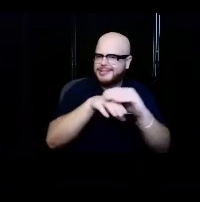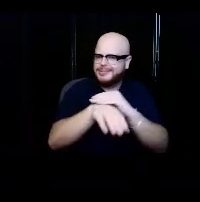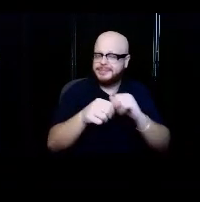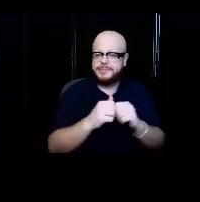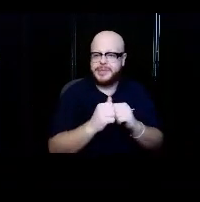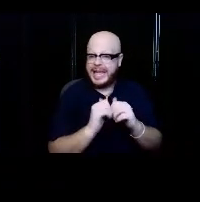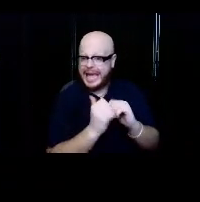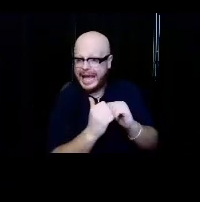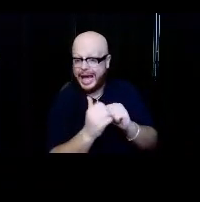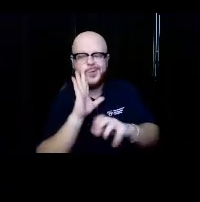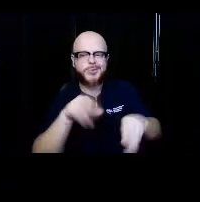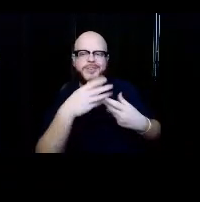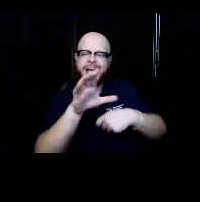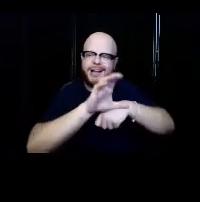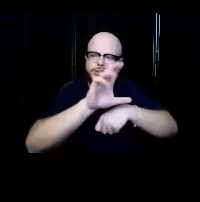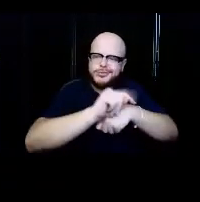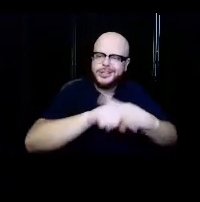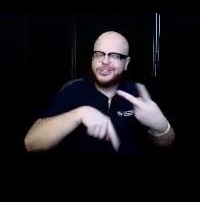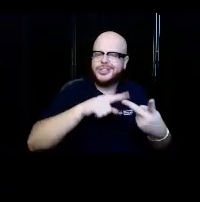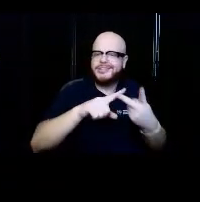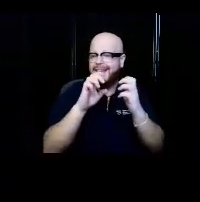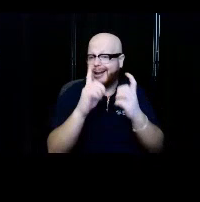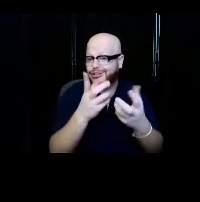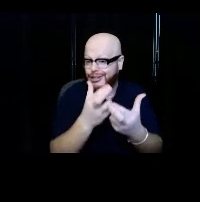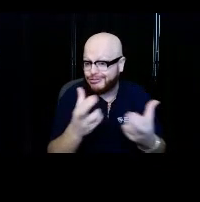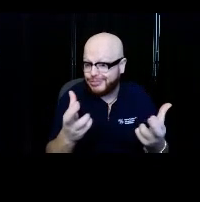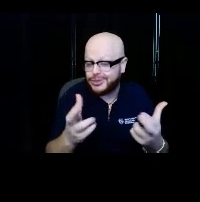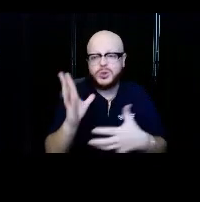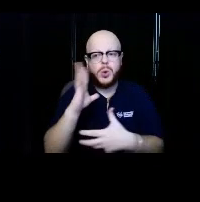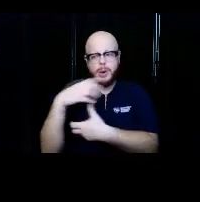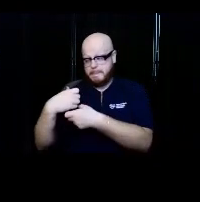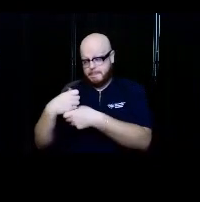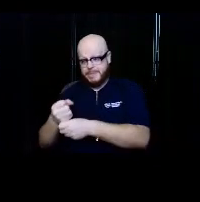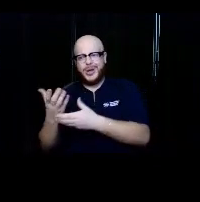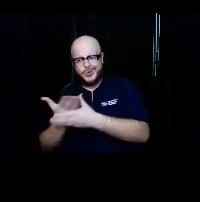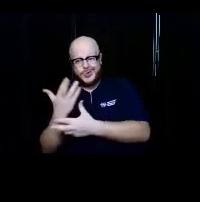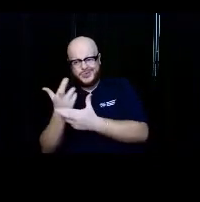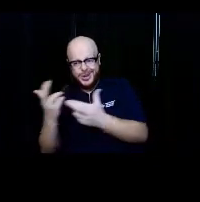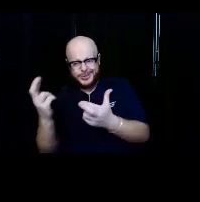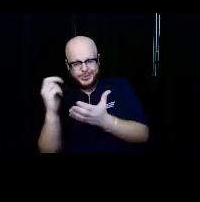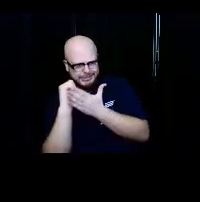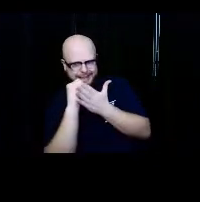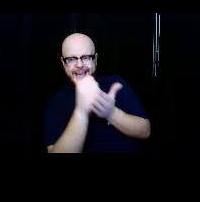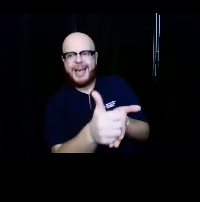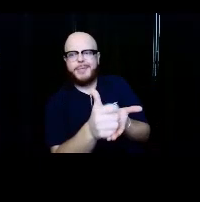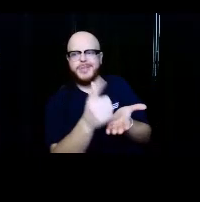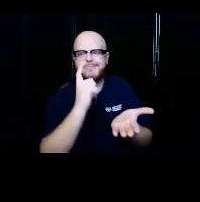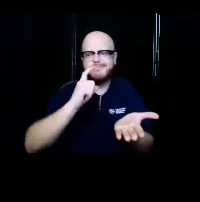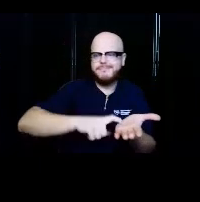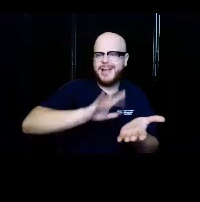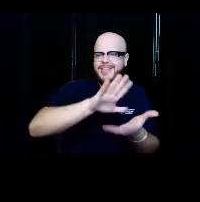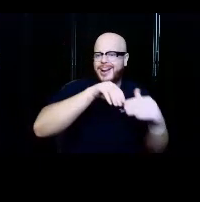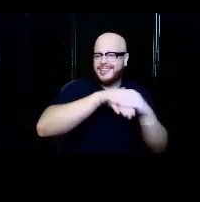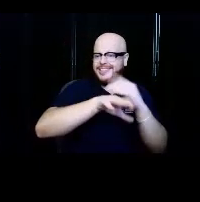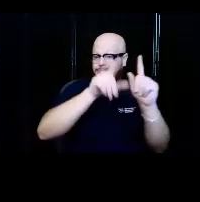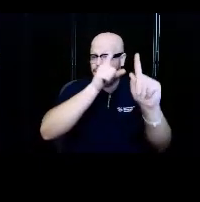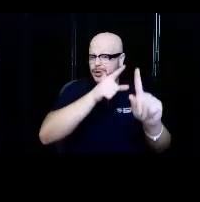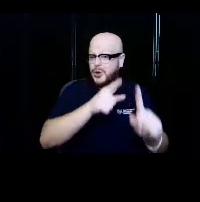educational resources, and create resources aimed at helping our partners identify their accessibility goals and plan a way to achieve